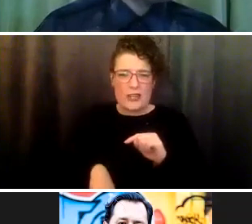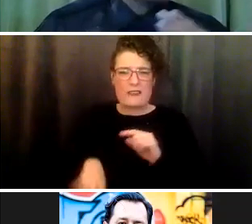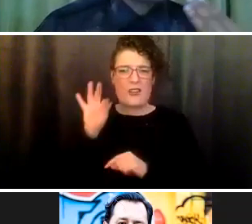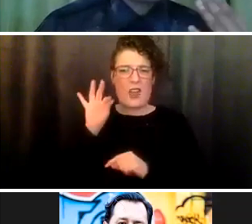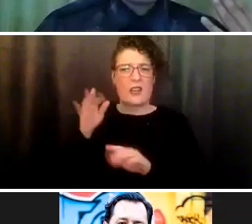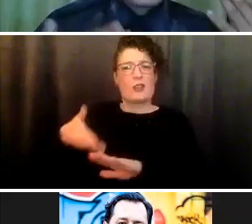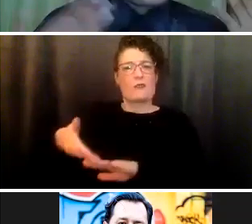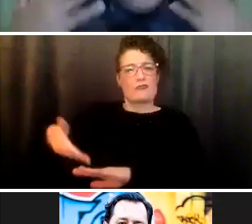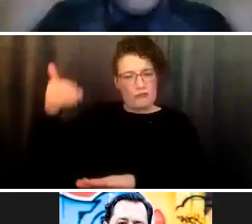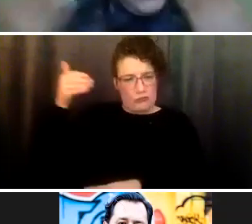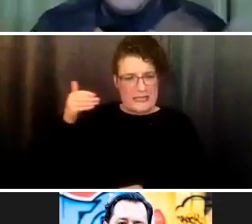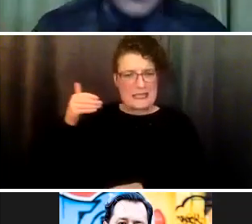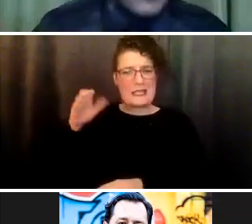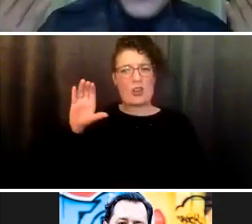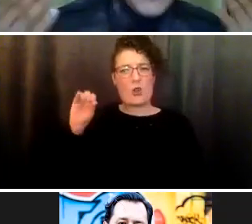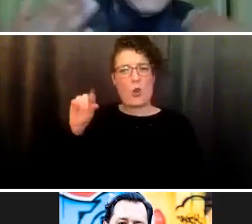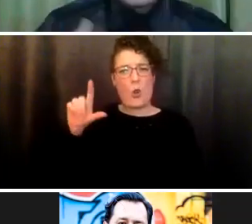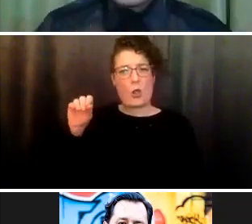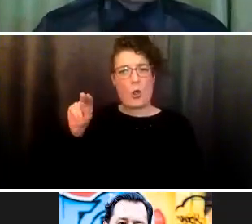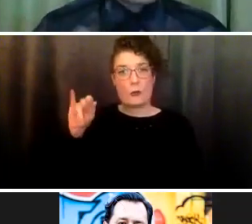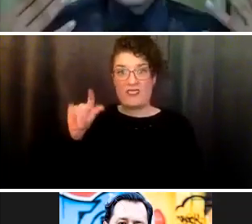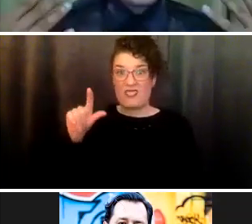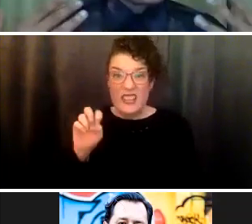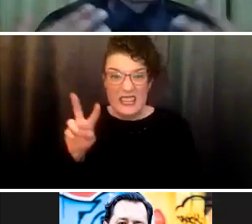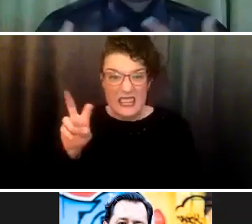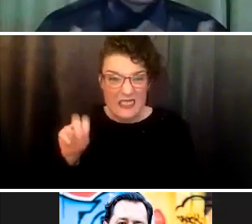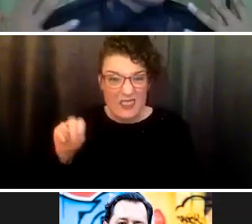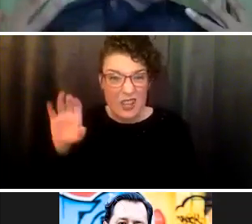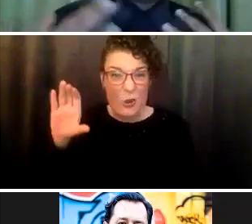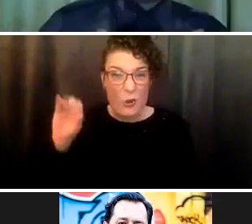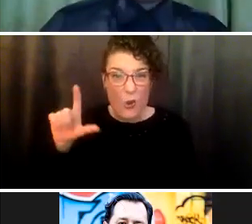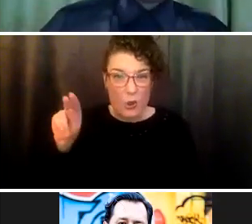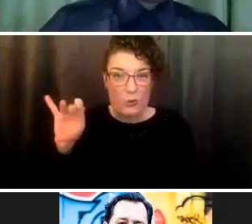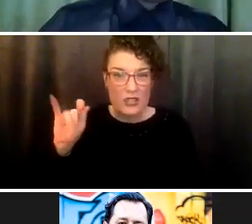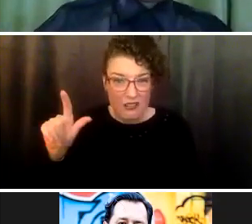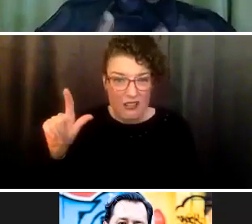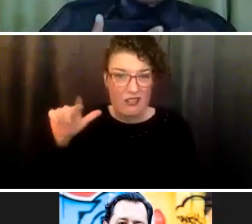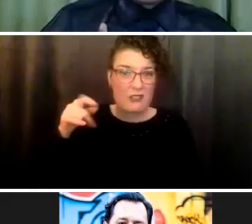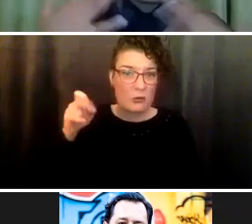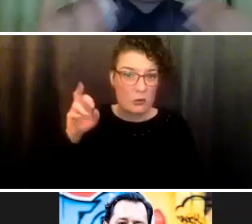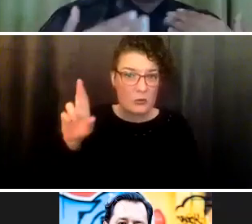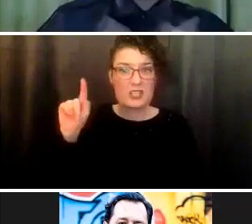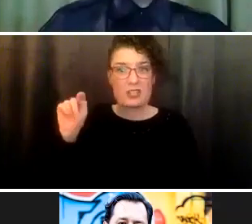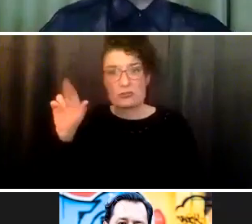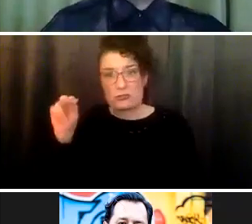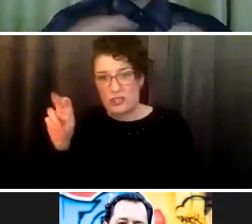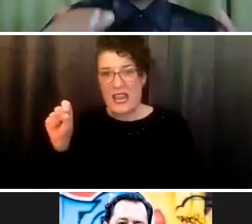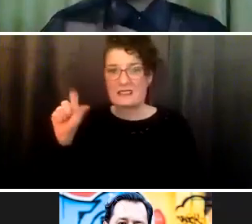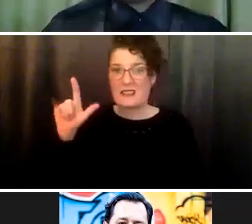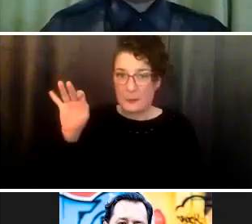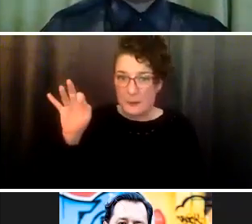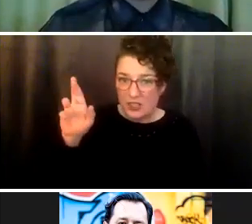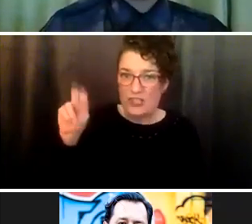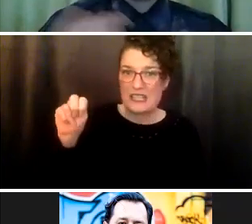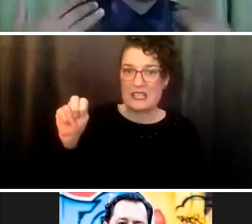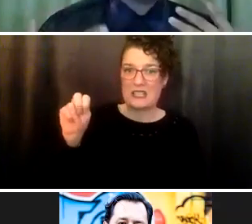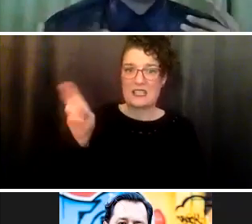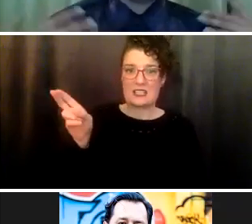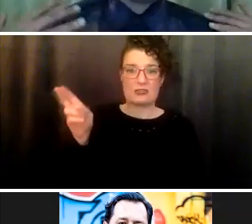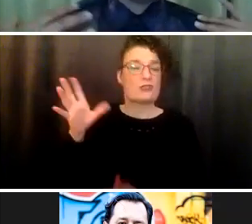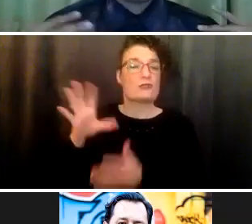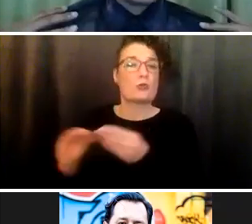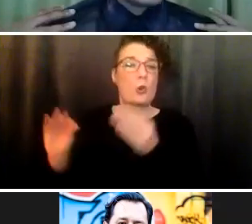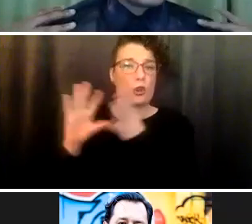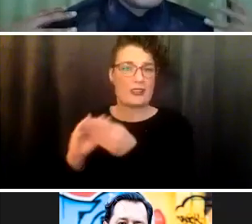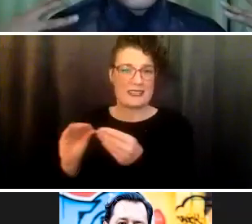pre-colonial and really colonial queer trans Liberian history or Liberian